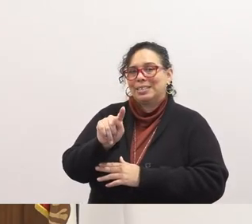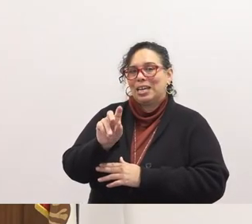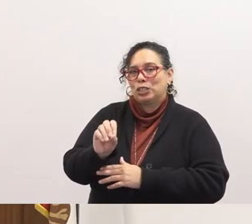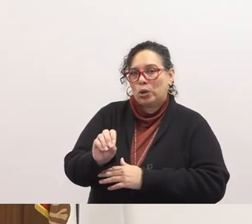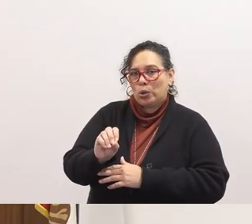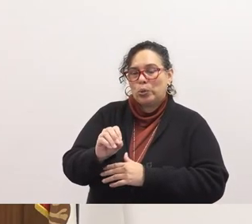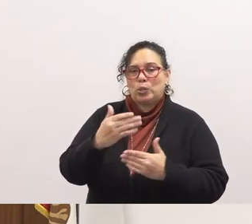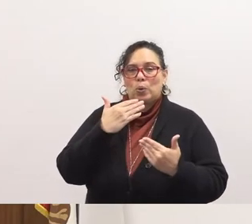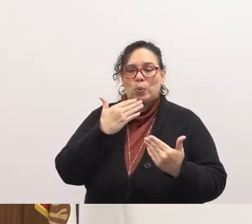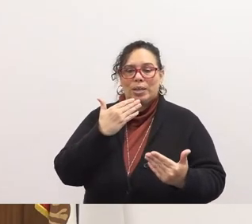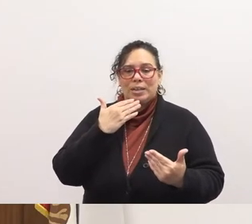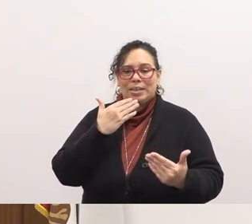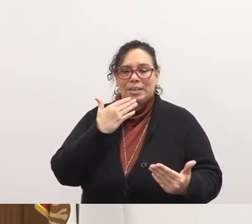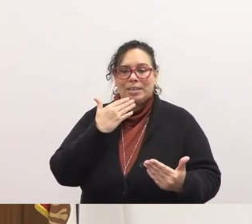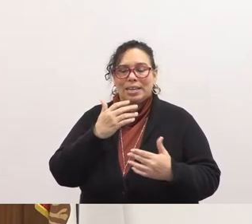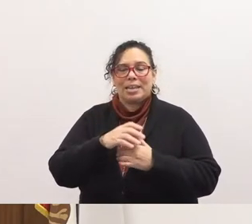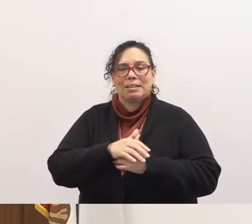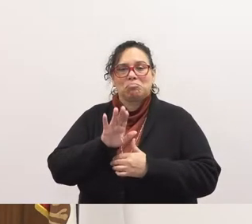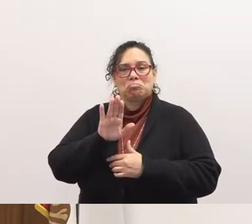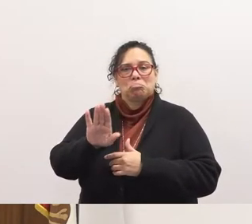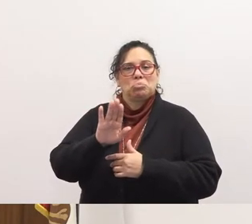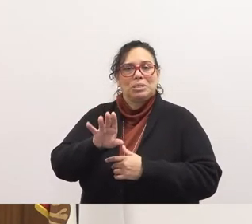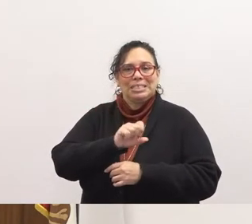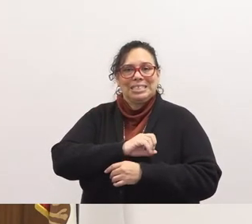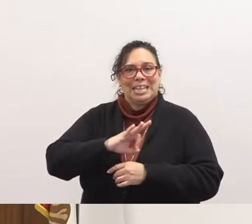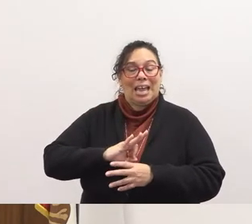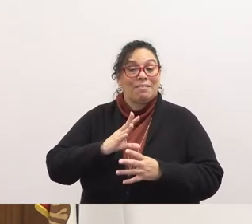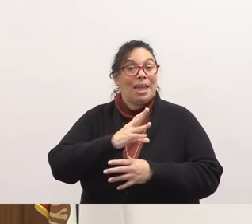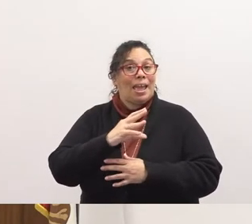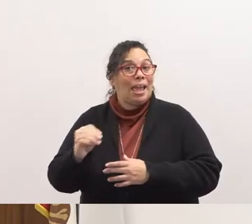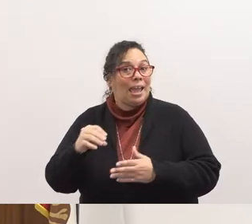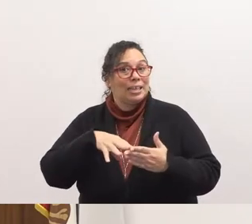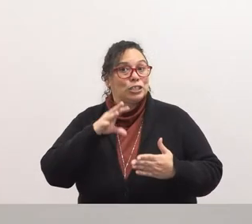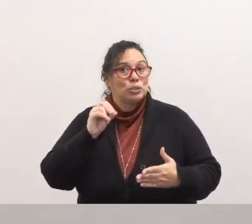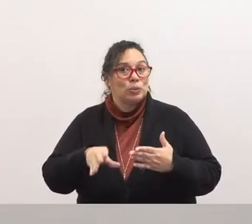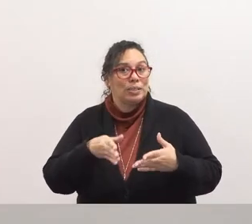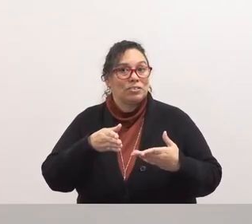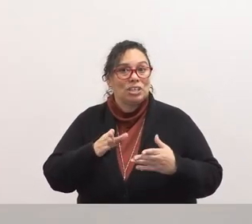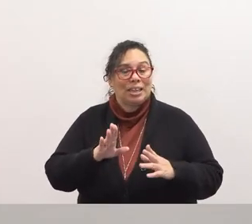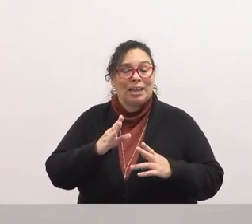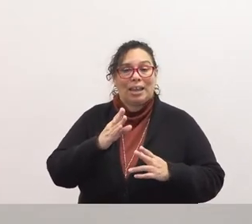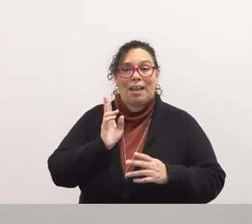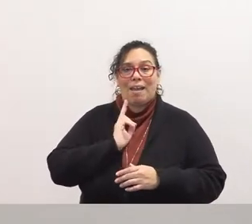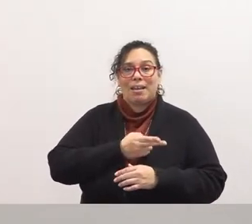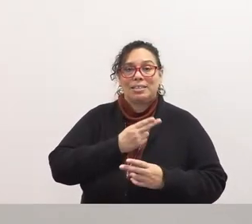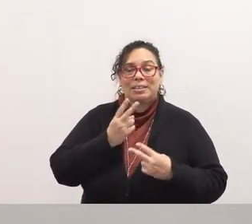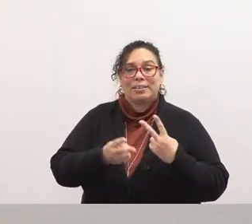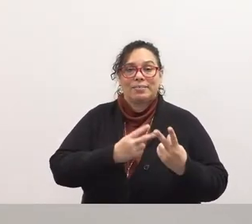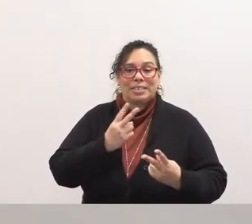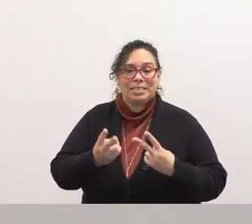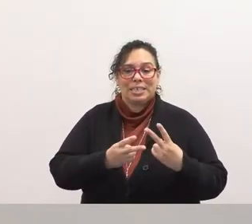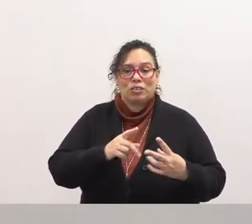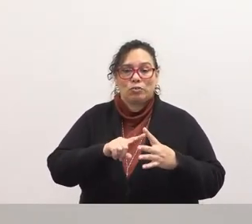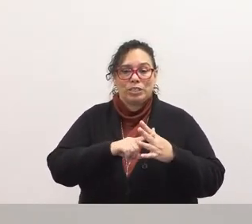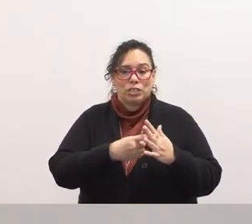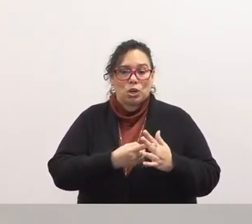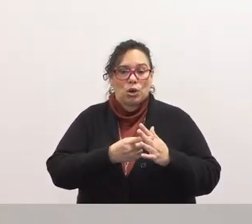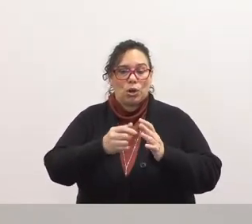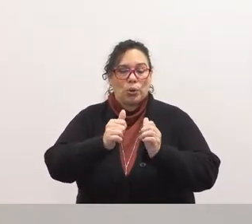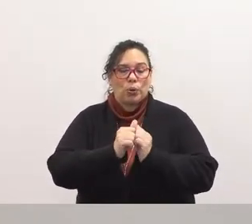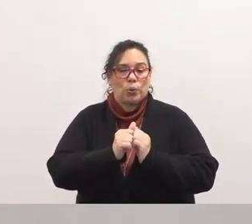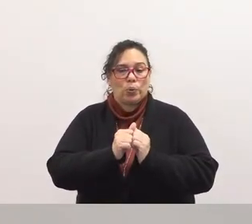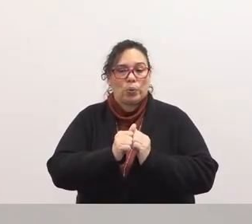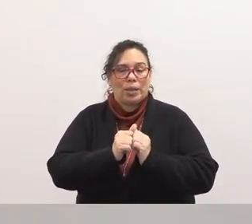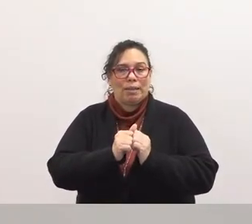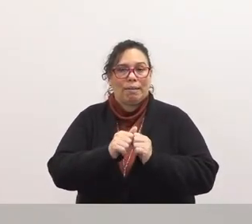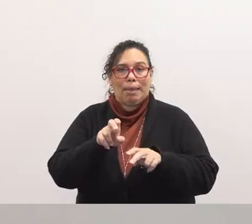I'd like to thank Ronnie Coleman and her staff and students for letting us visit. We started with a